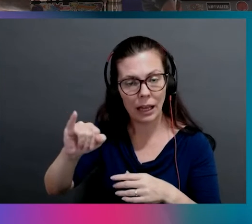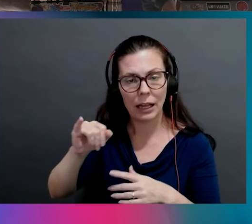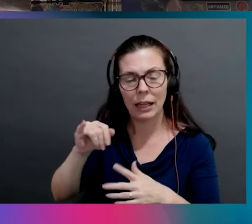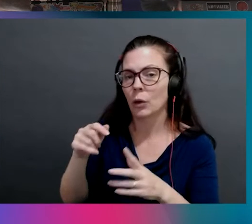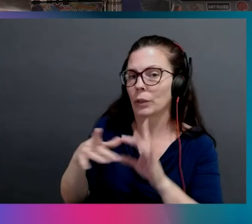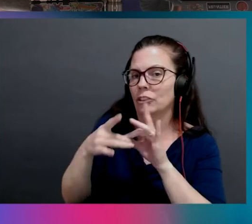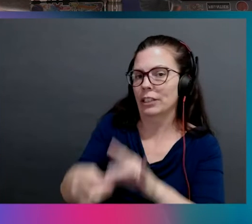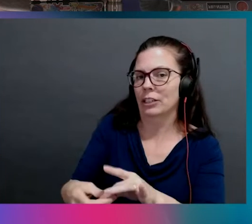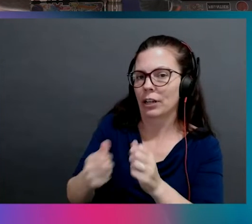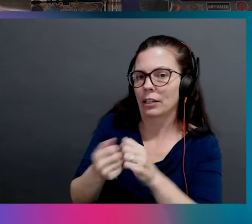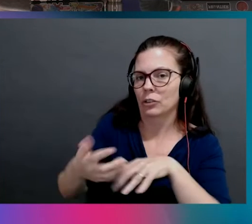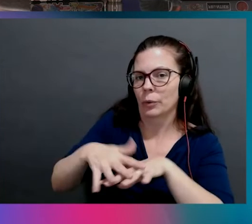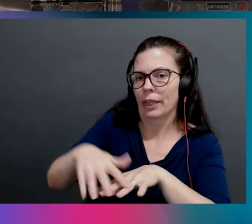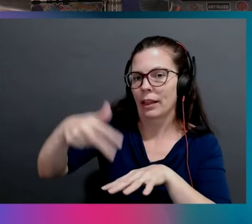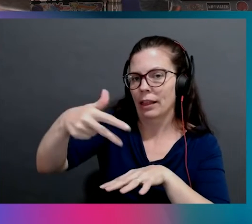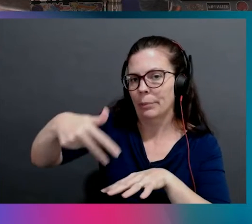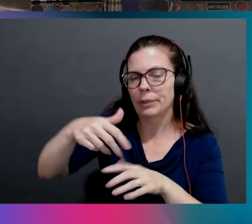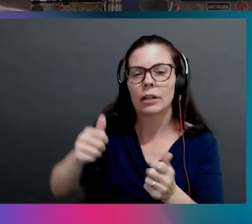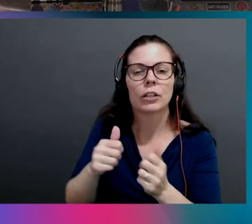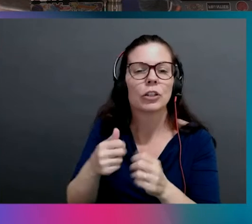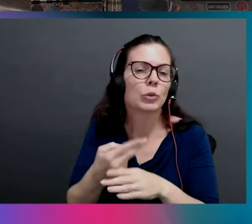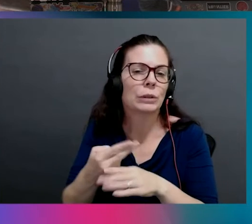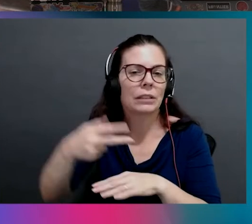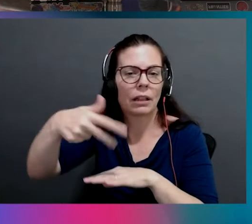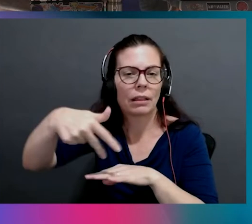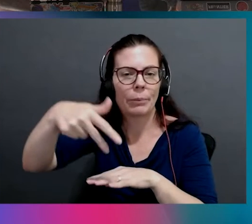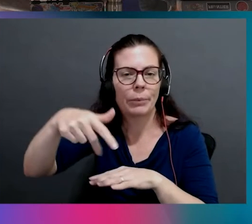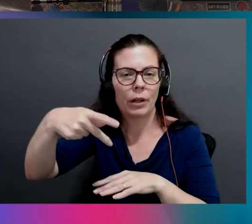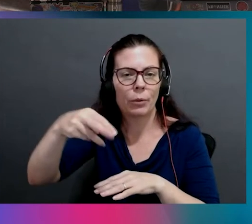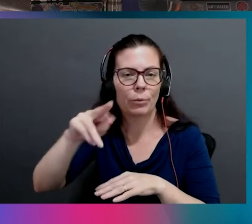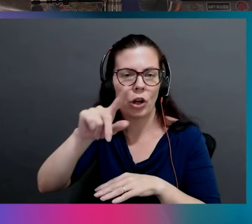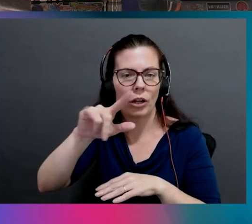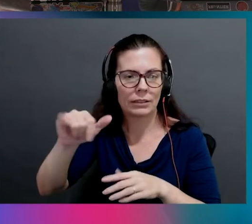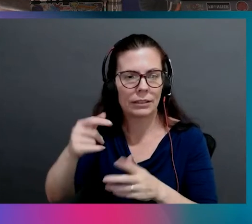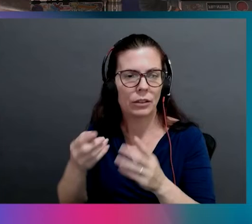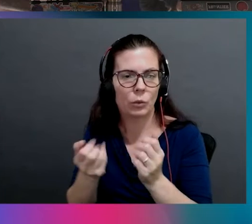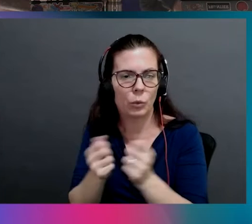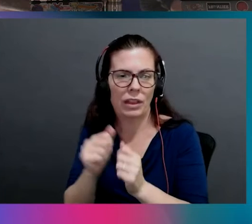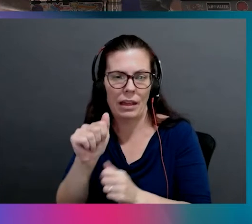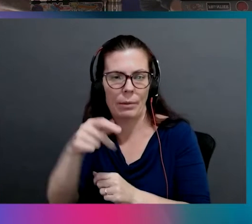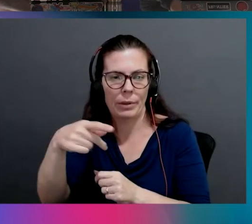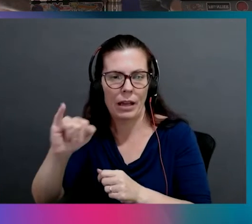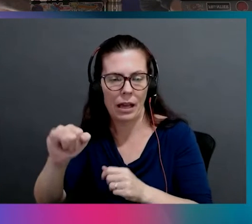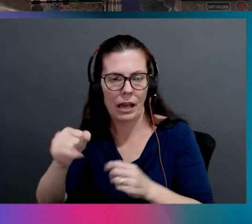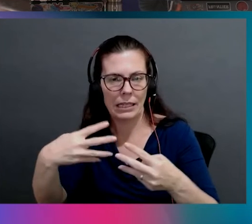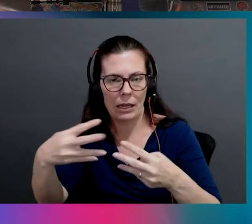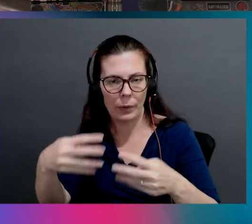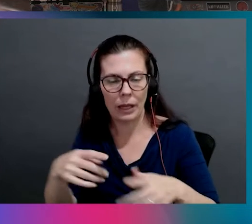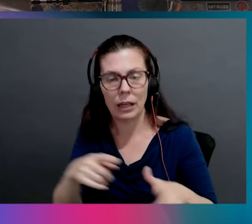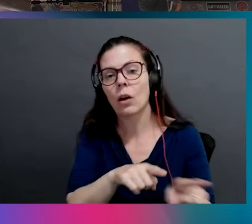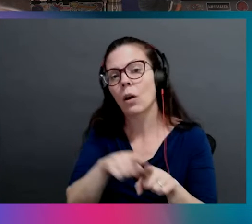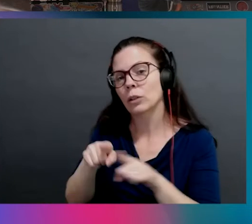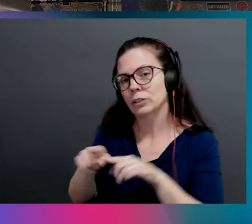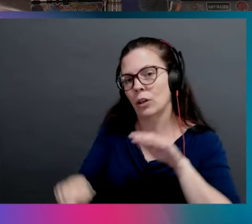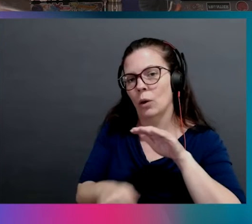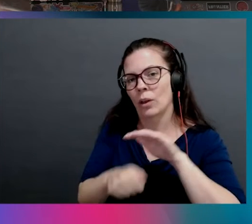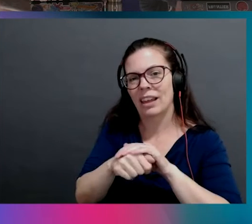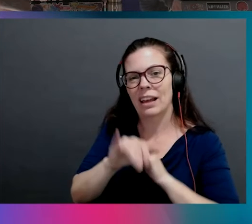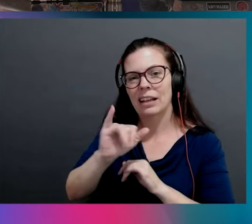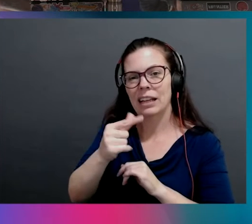Lambda proxy from API Gateway. As well as a Cognito identity pool to